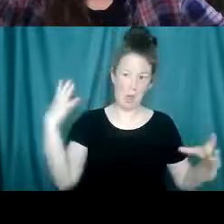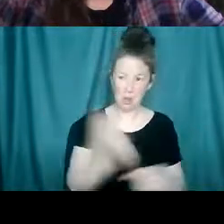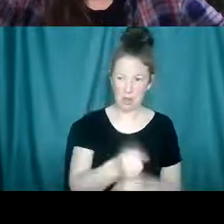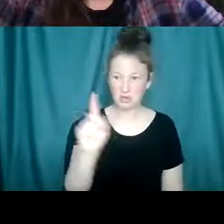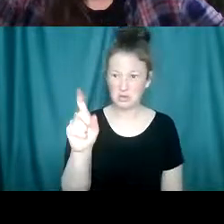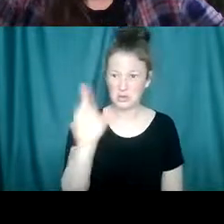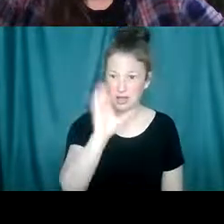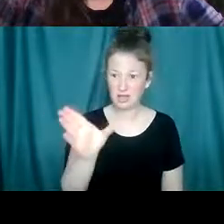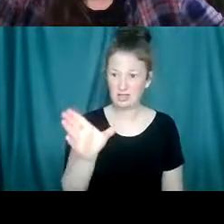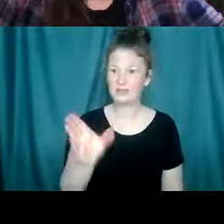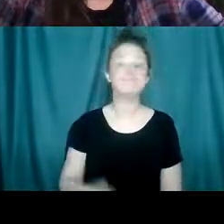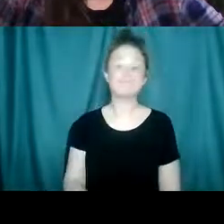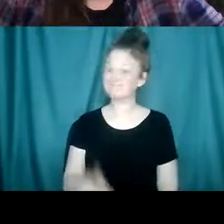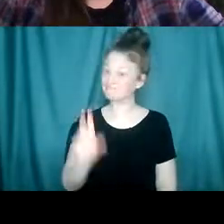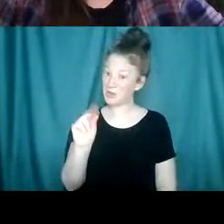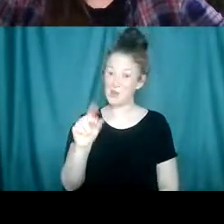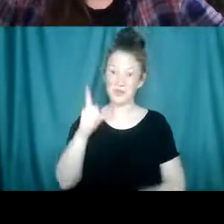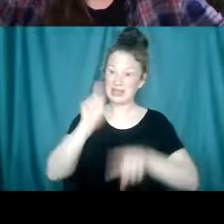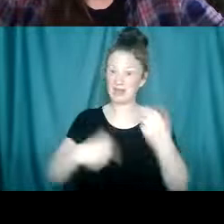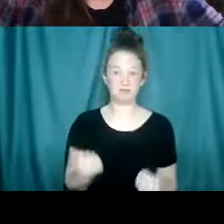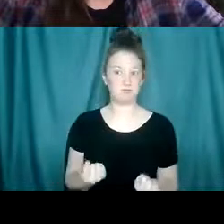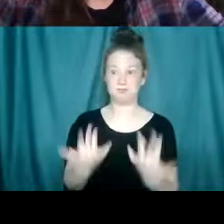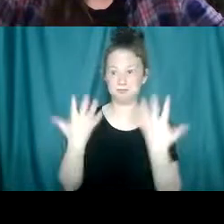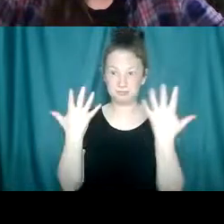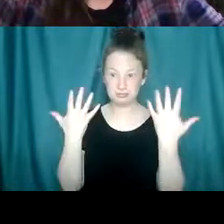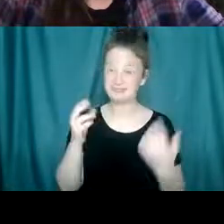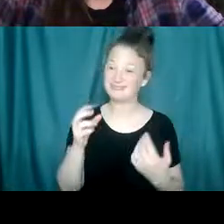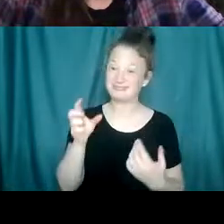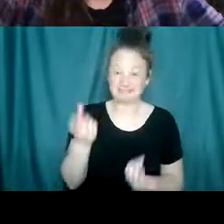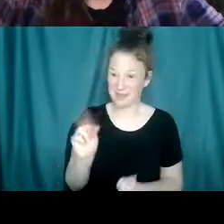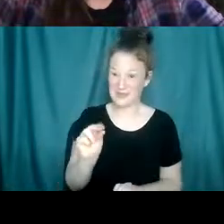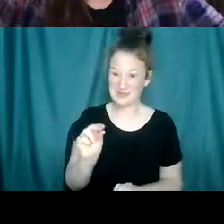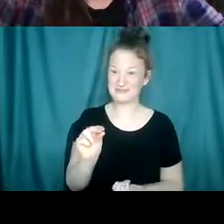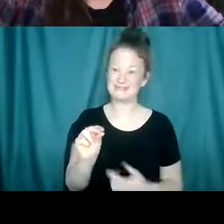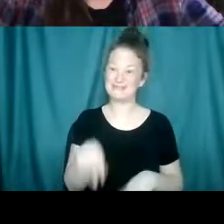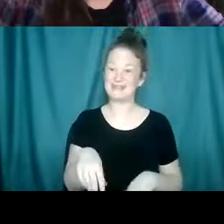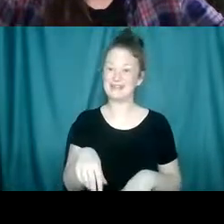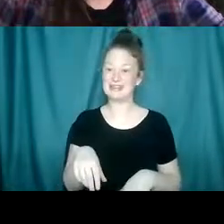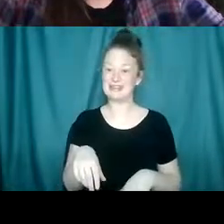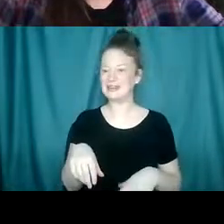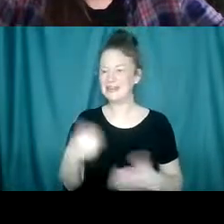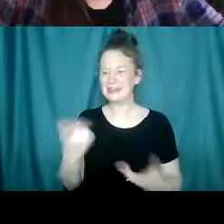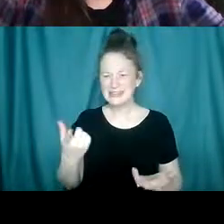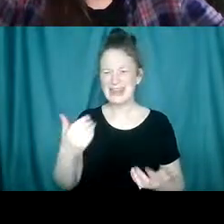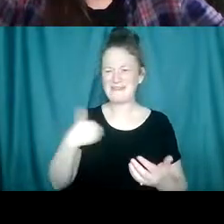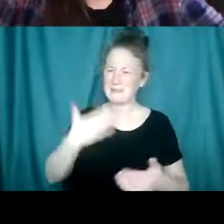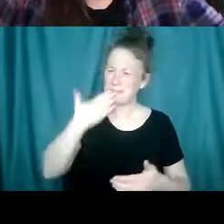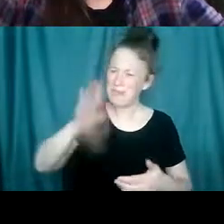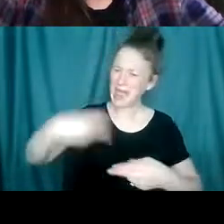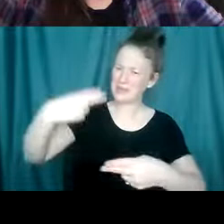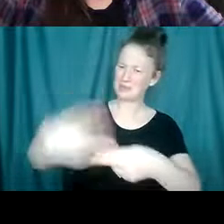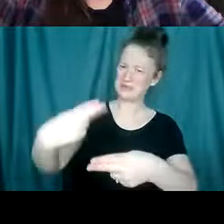It is actually not flammable. And that's a great thing about CO2. It's got so many bad reputations, but it's